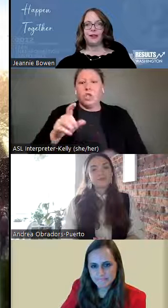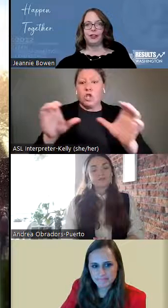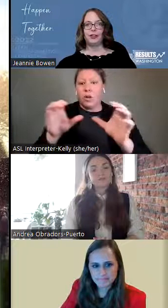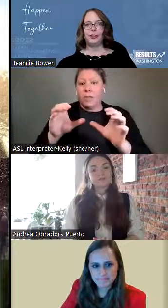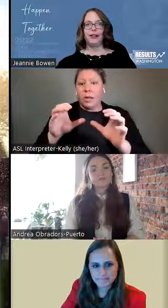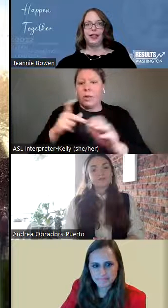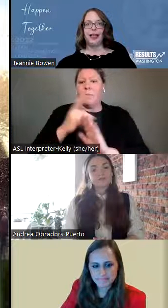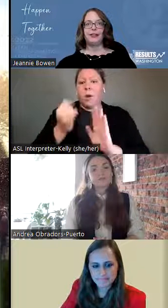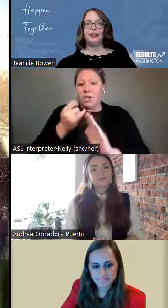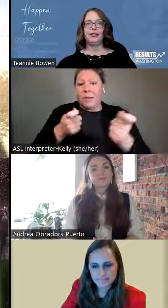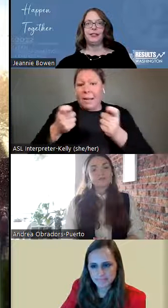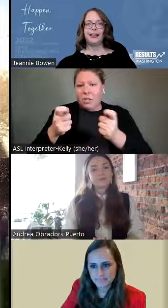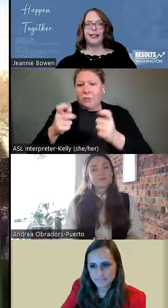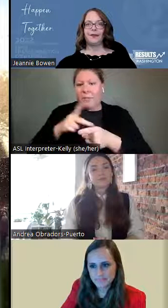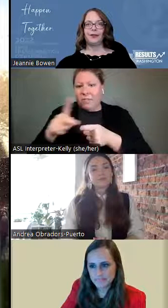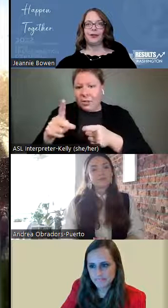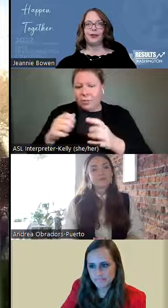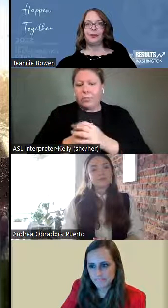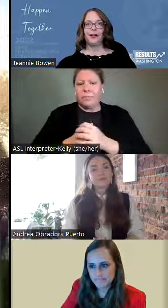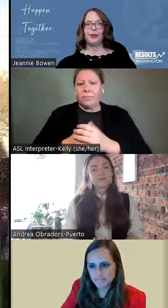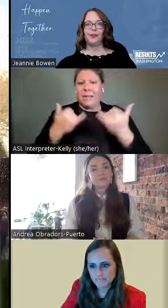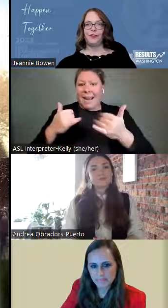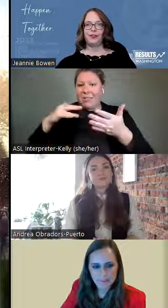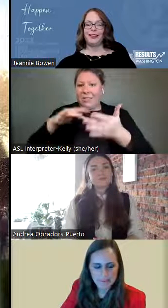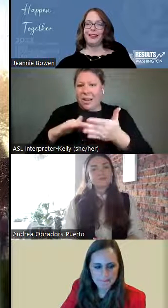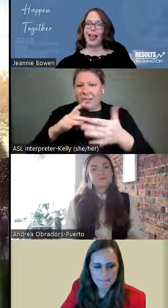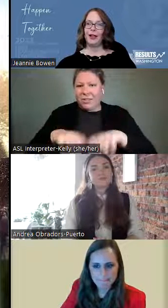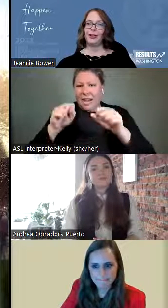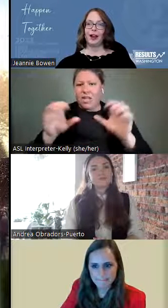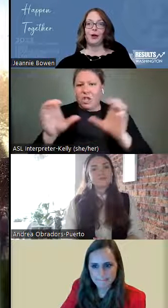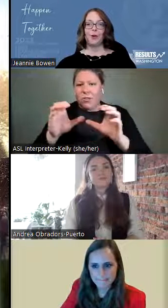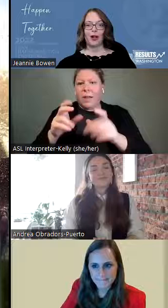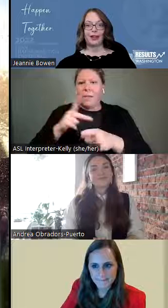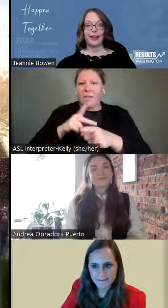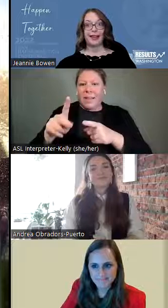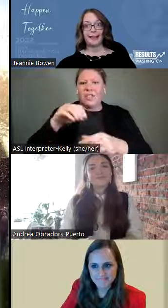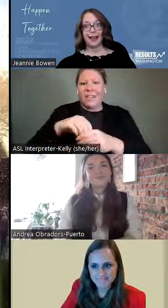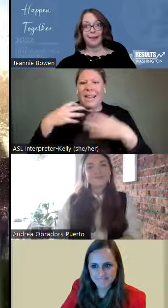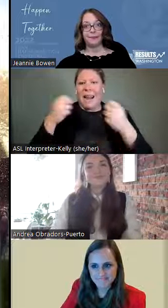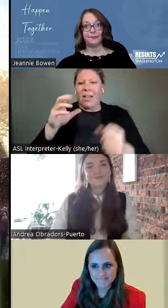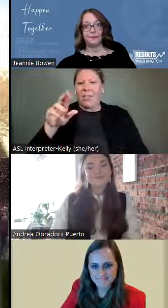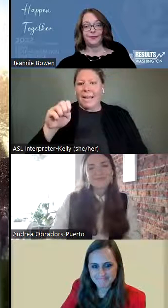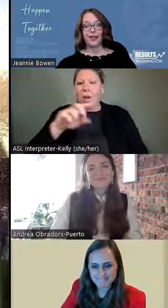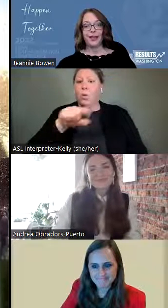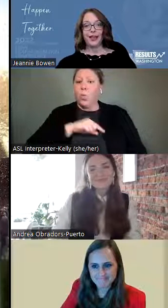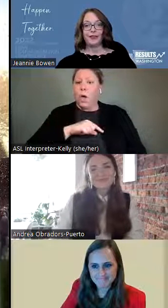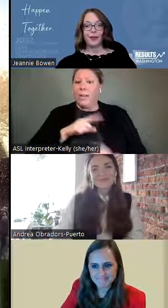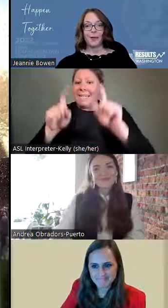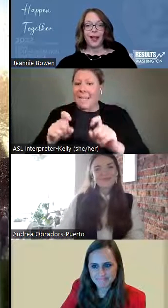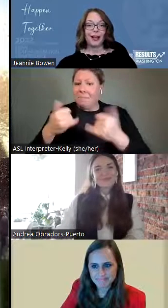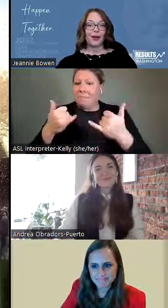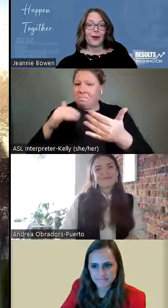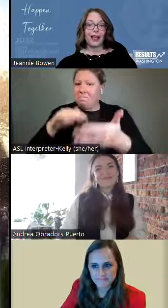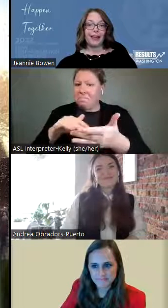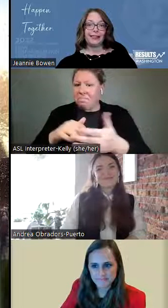management professional and is currently studying for the Certified Professional in Healthcare Quality exam.